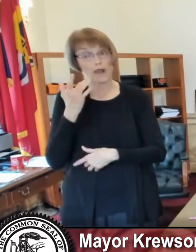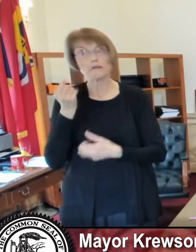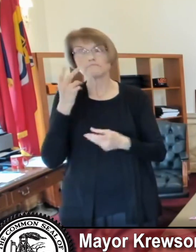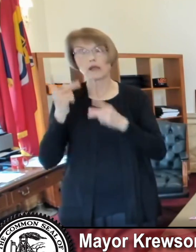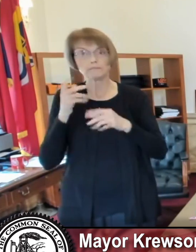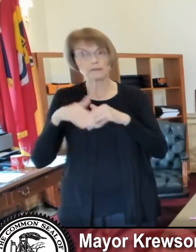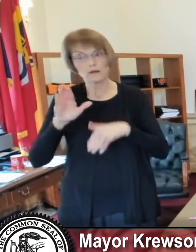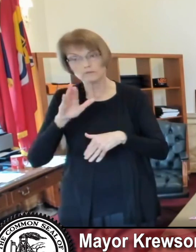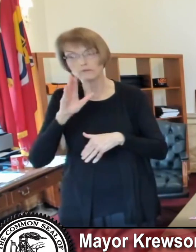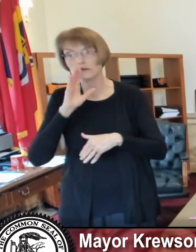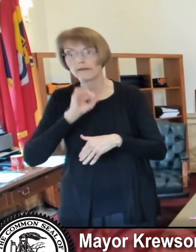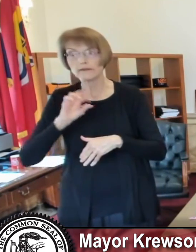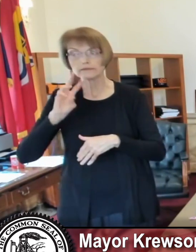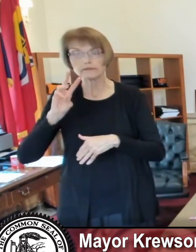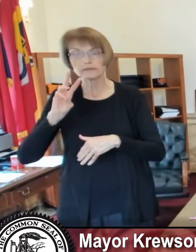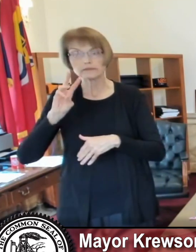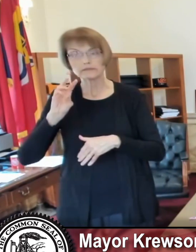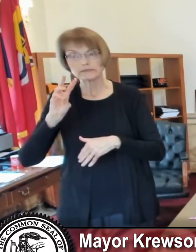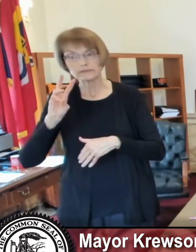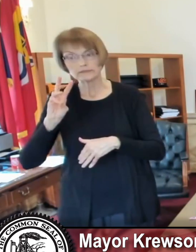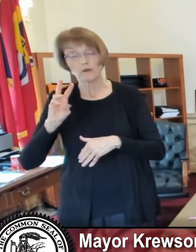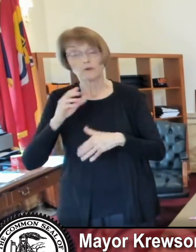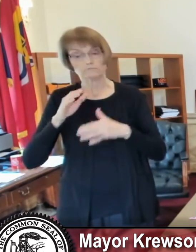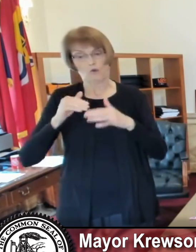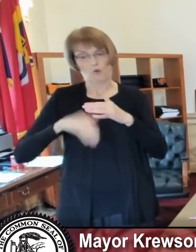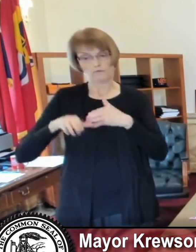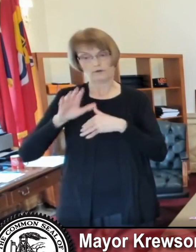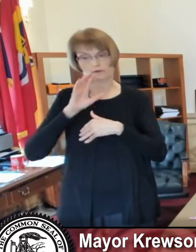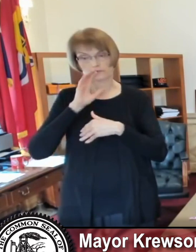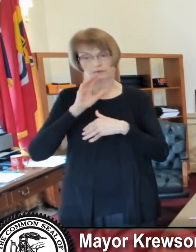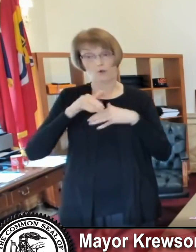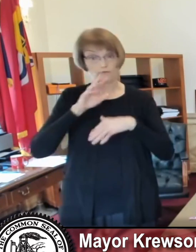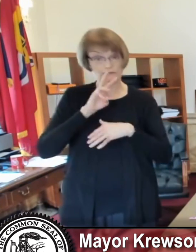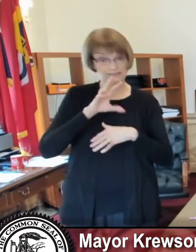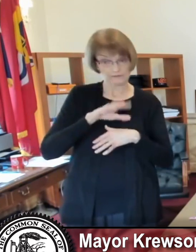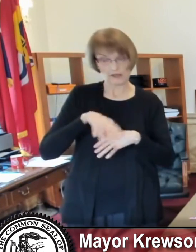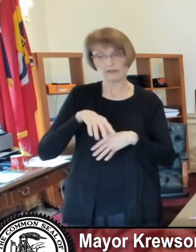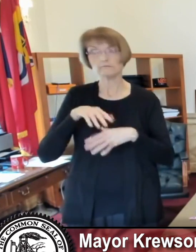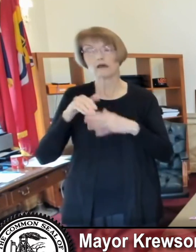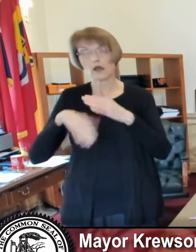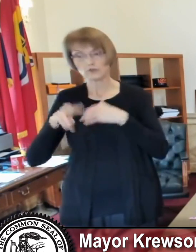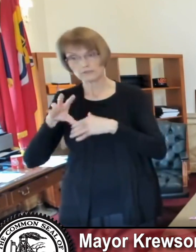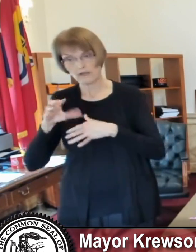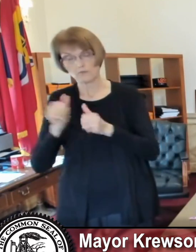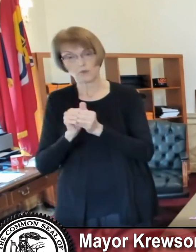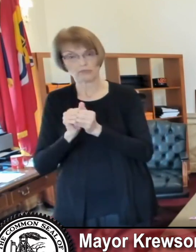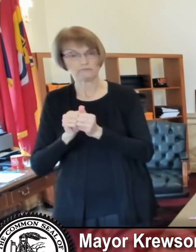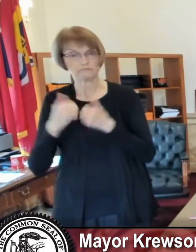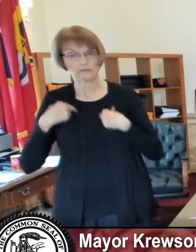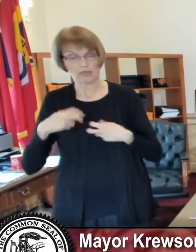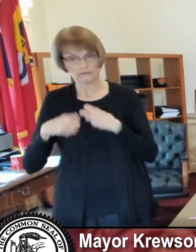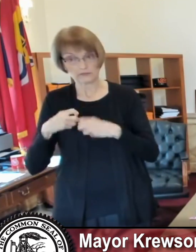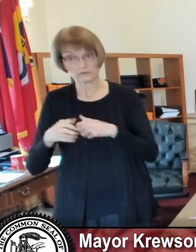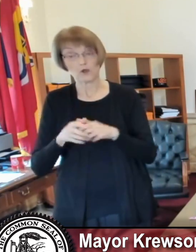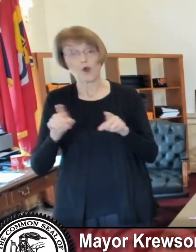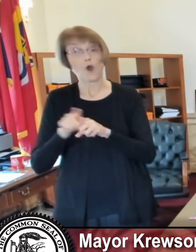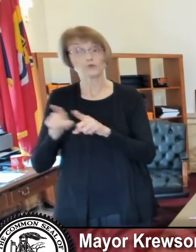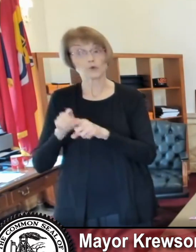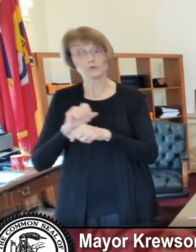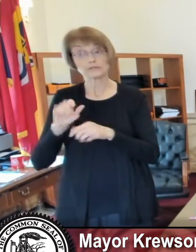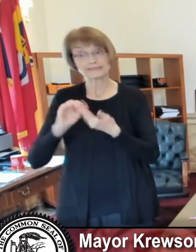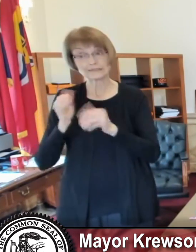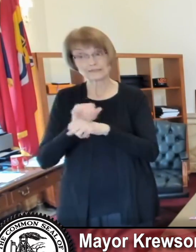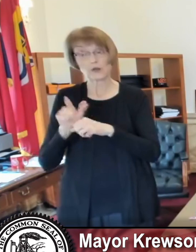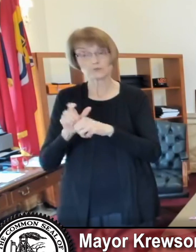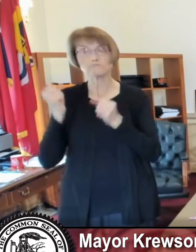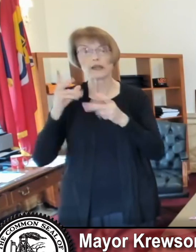$250 per month per child for the next year. So there is a lot of help out there for people,